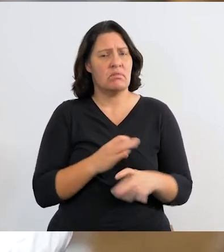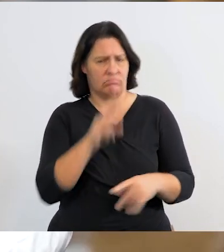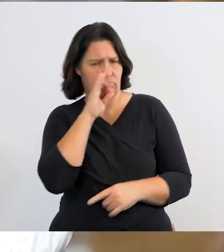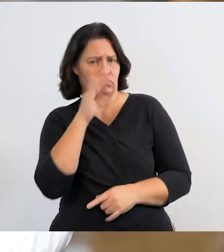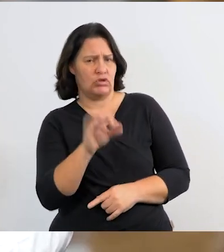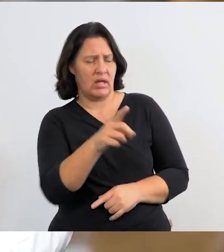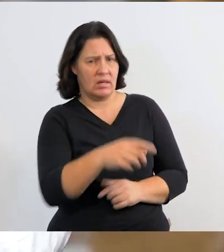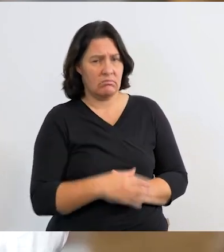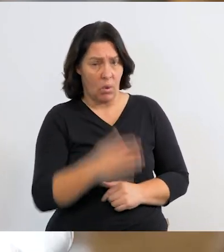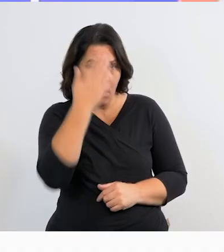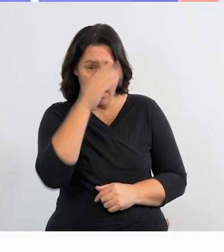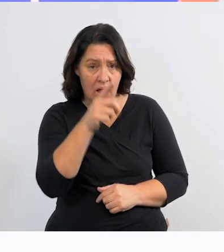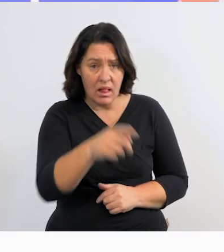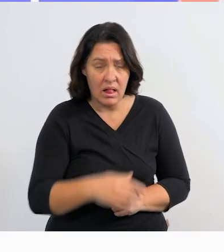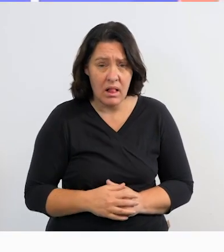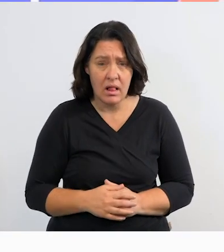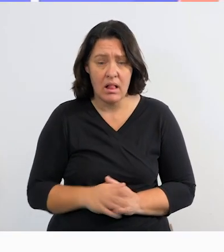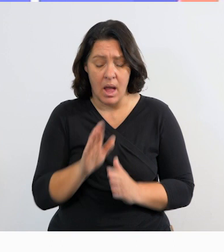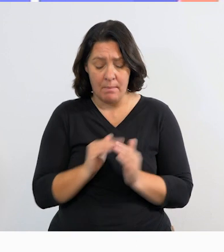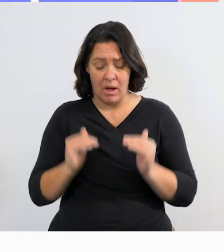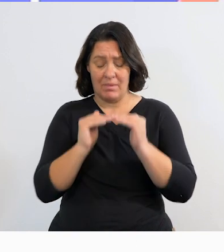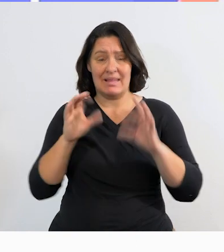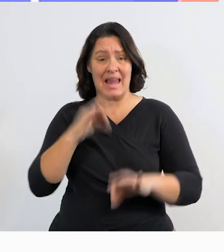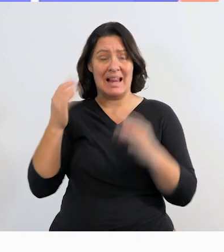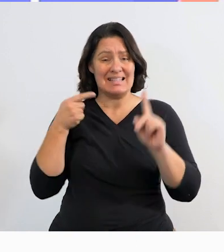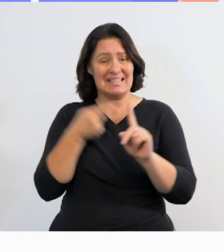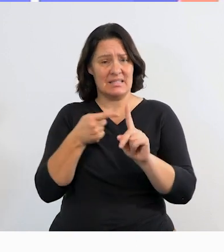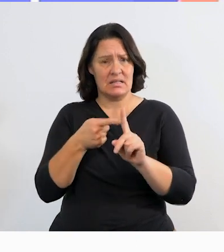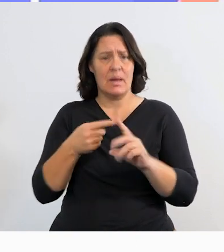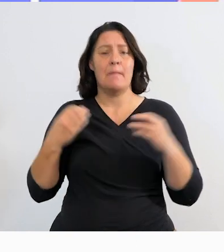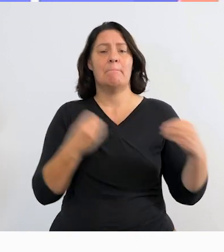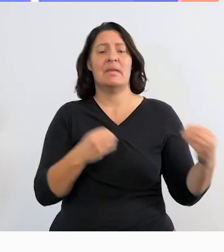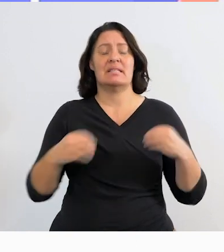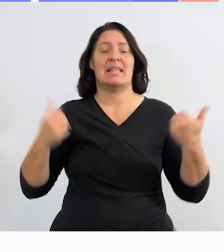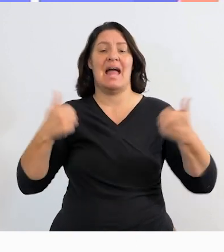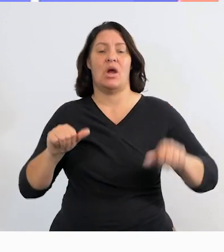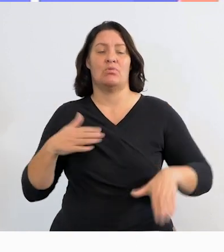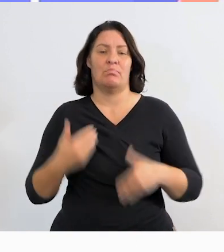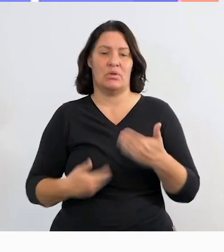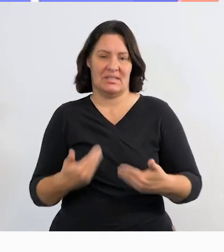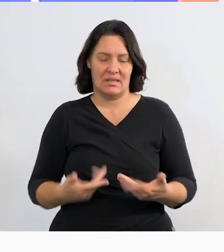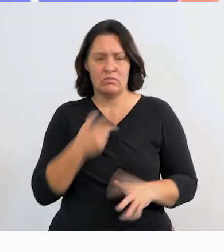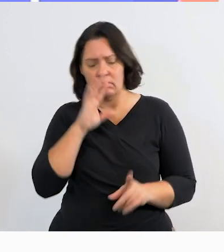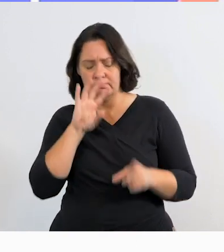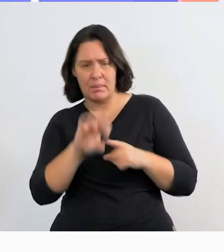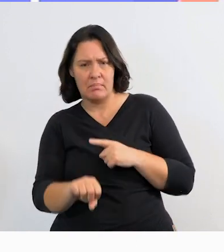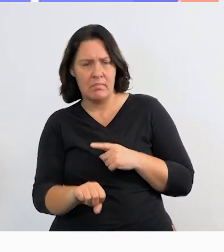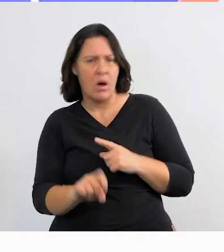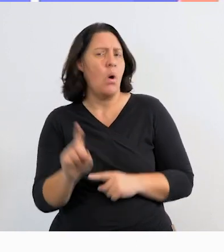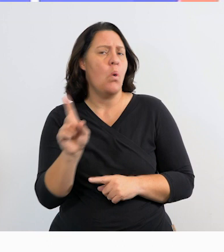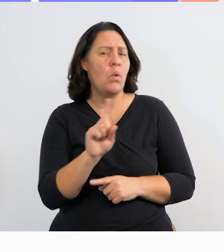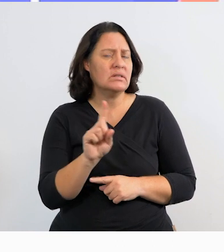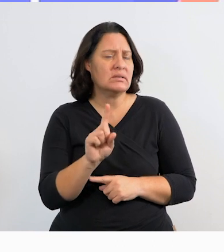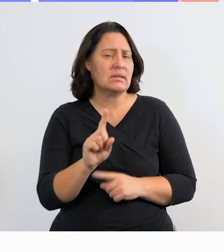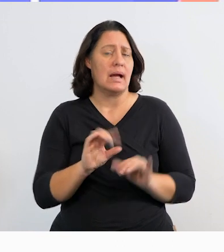you. Did you know that break-even analysis is a small business accounting process for determining at what